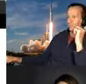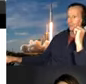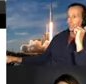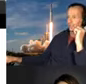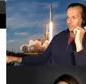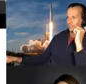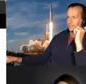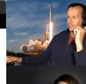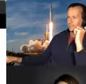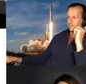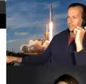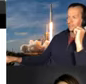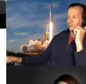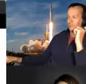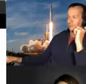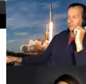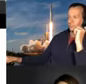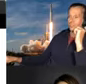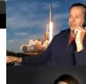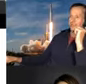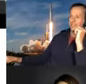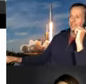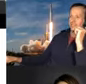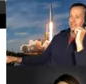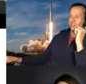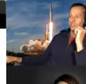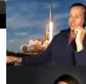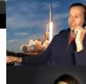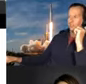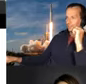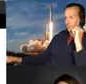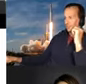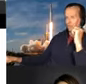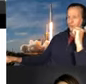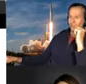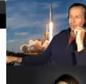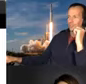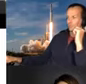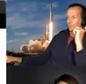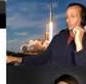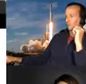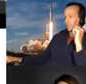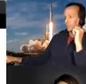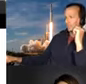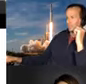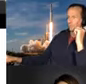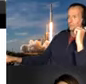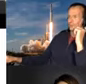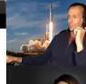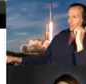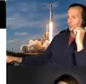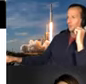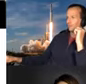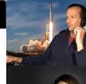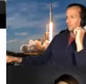And you also have a statistically significant risk of just not dying if you have children. So think of this as a sort of an interesting